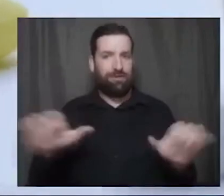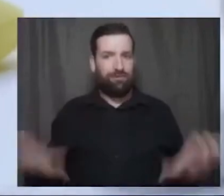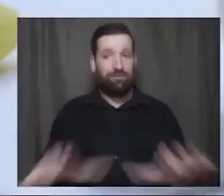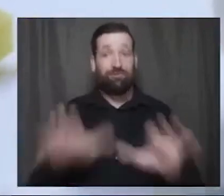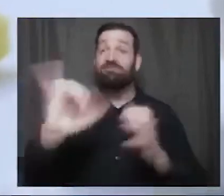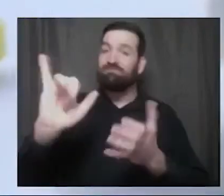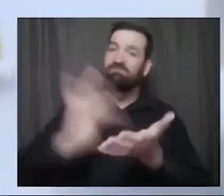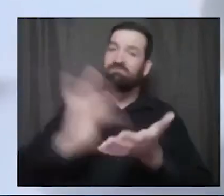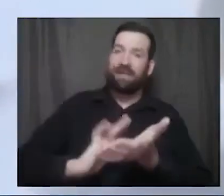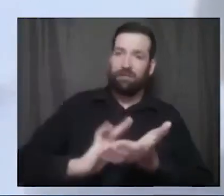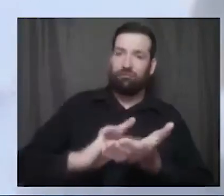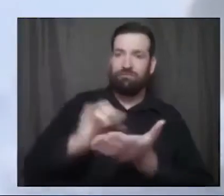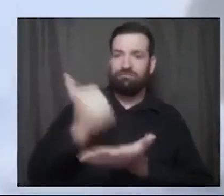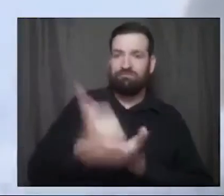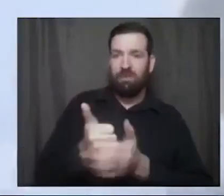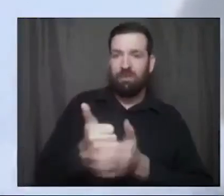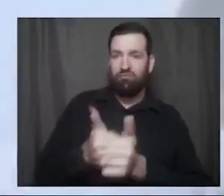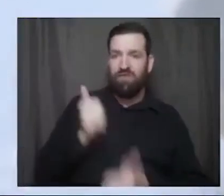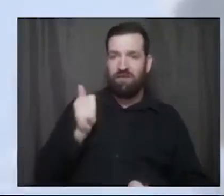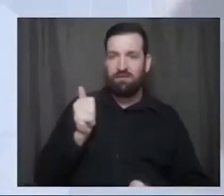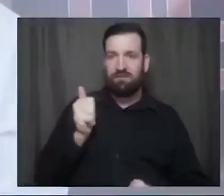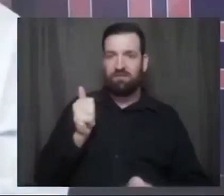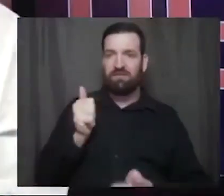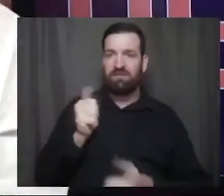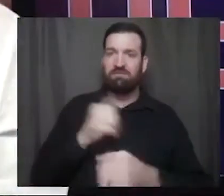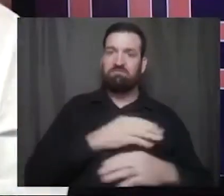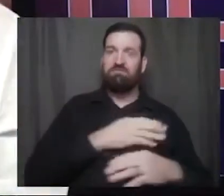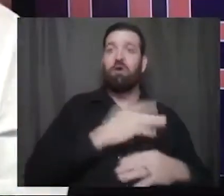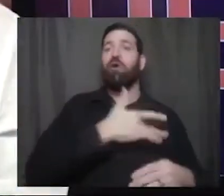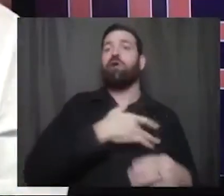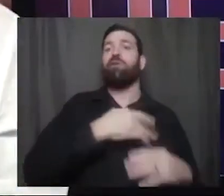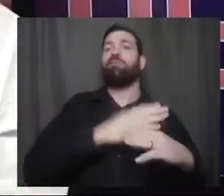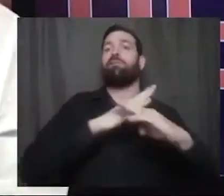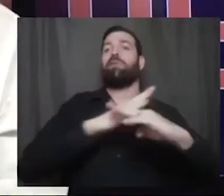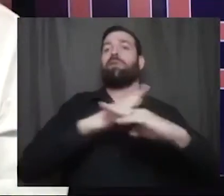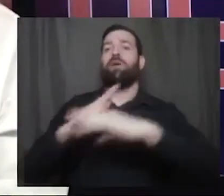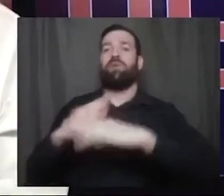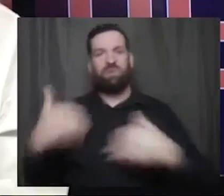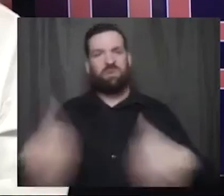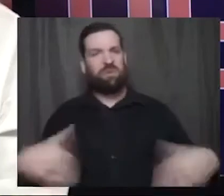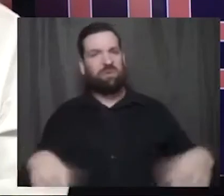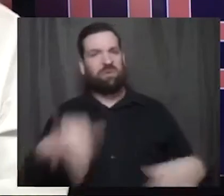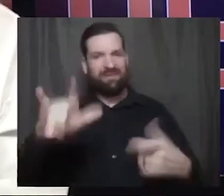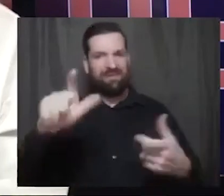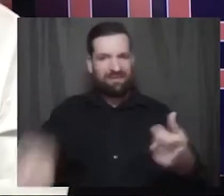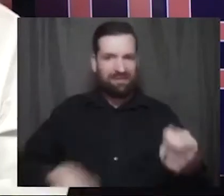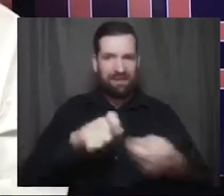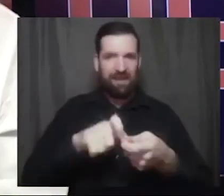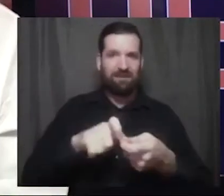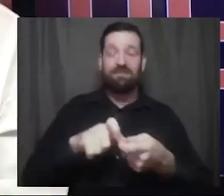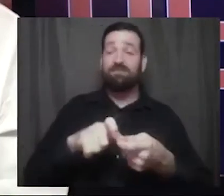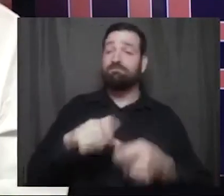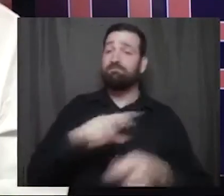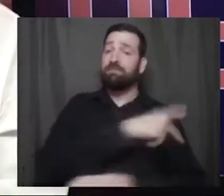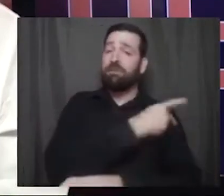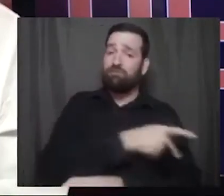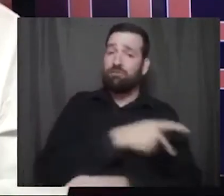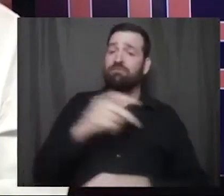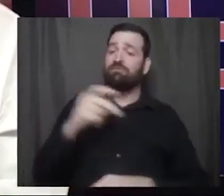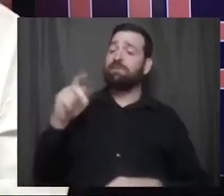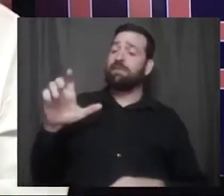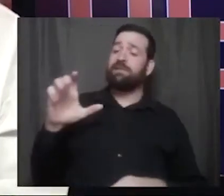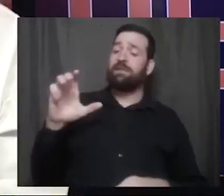help prevent those blockages from occurring. Boy, and that's exactly what our patient, our Kansas City mom, Shannon, is doing